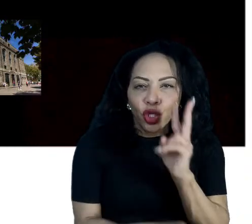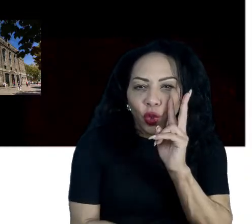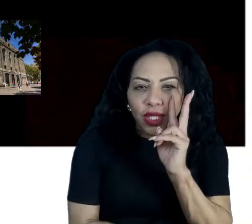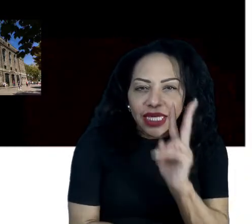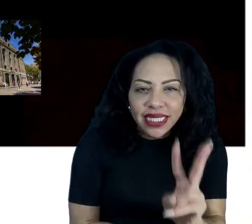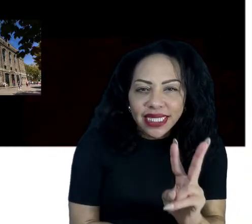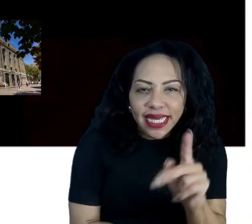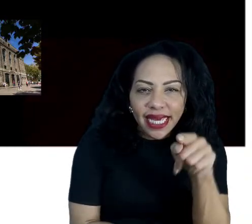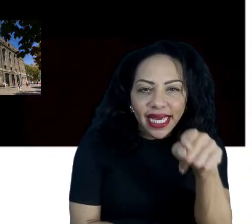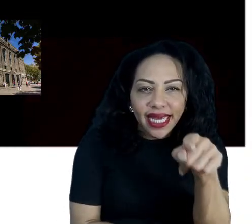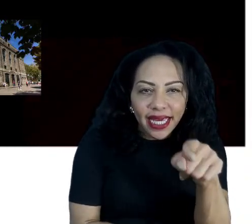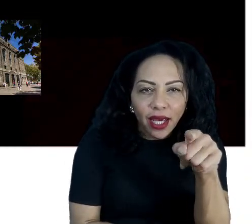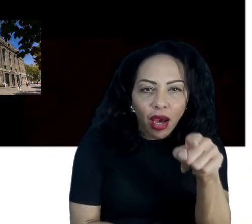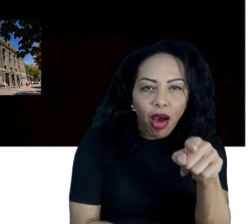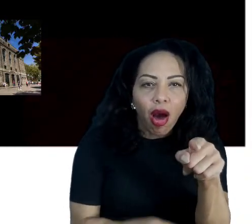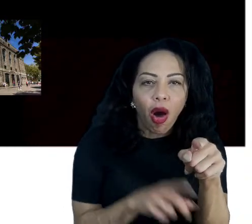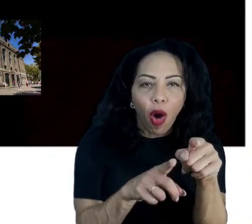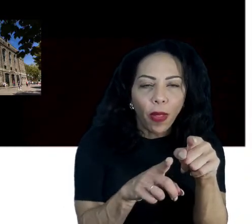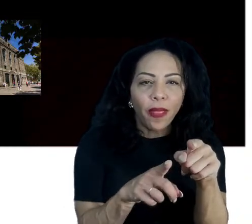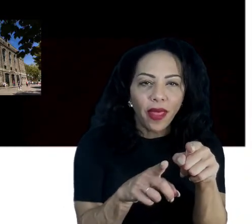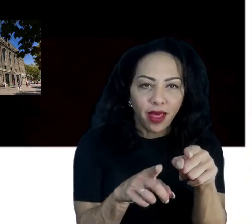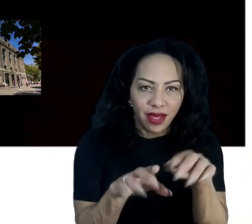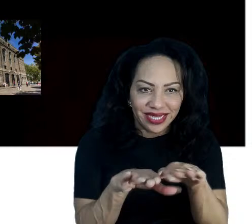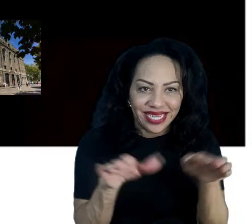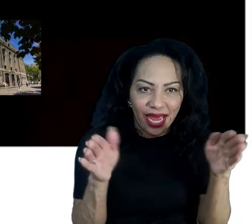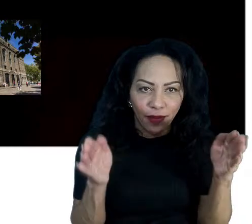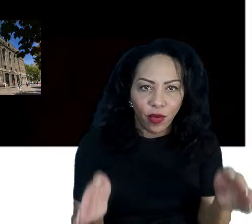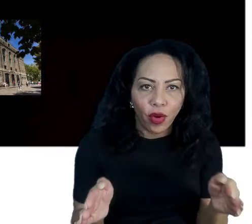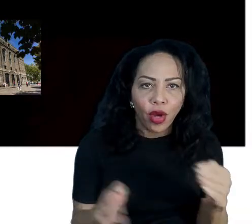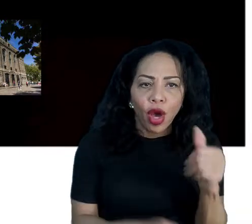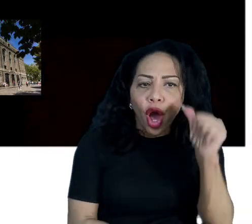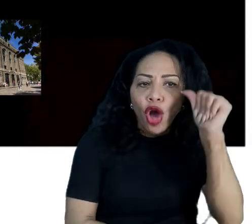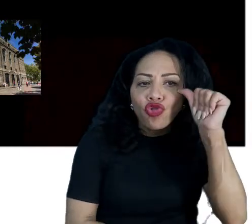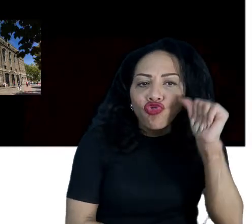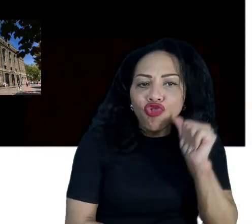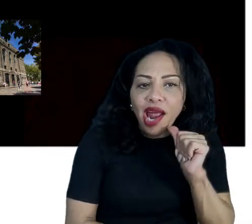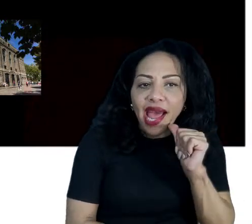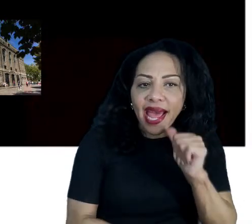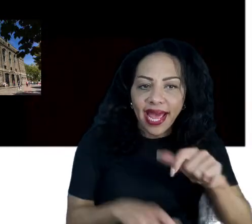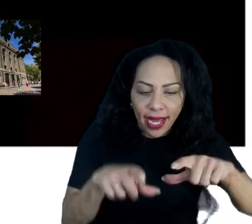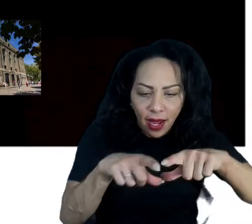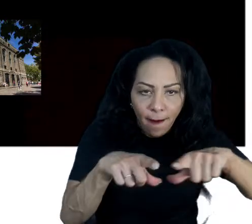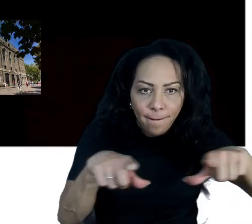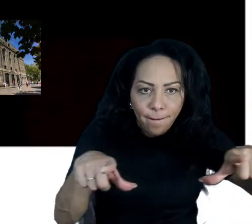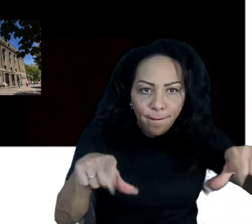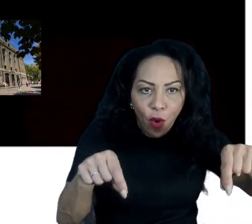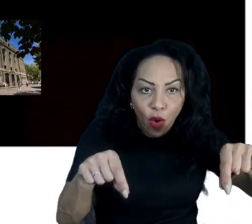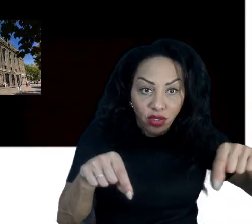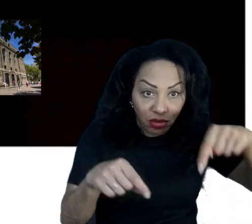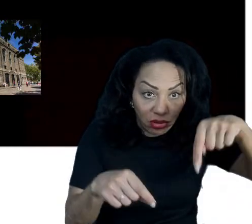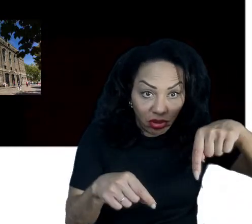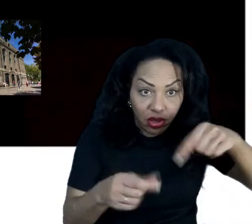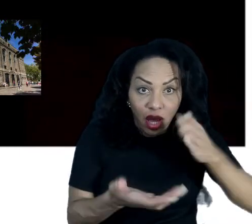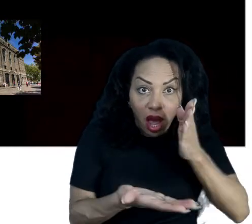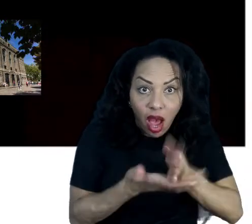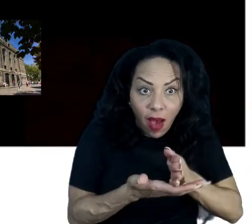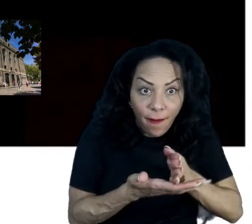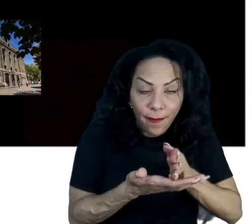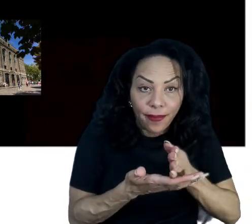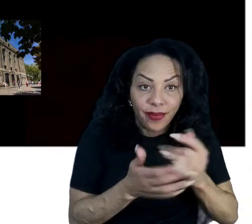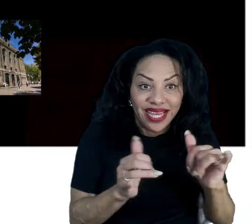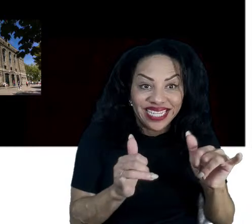there's a grey rectangular box. That's a telephone exchange. And